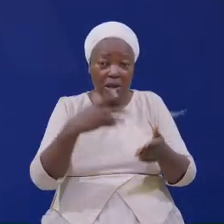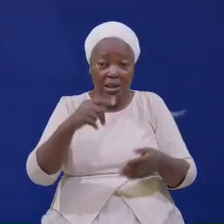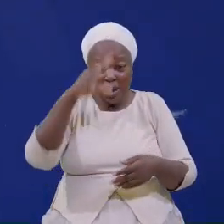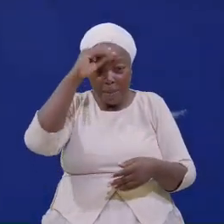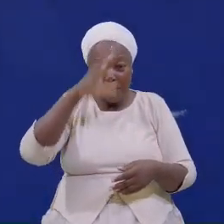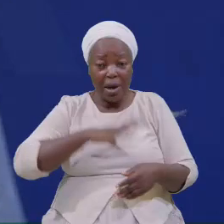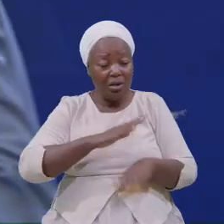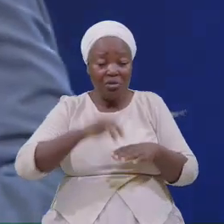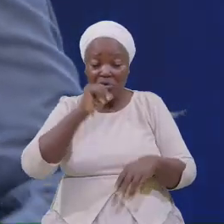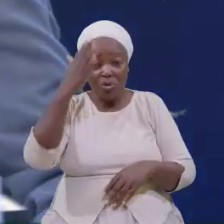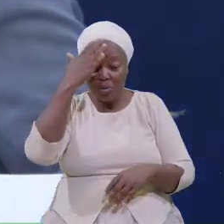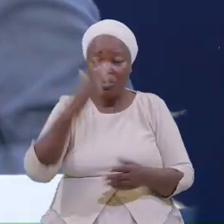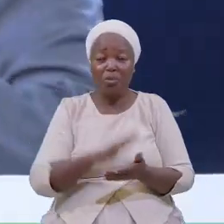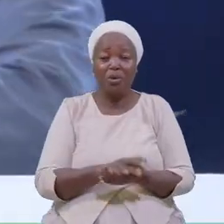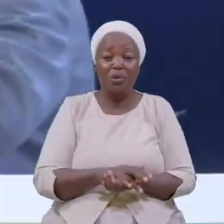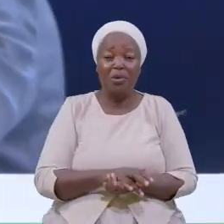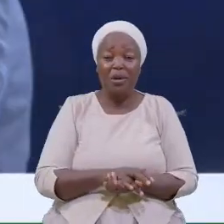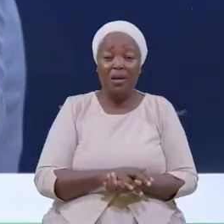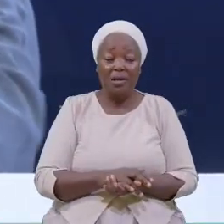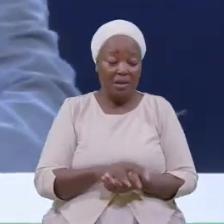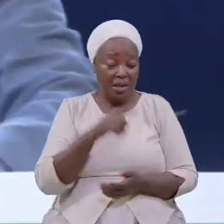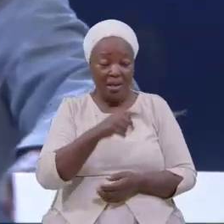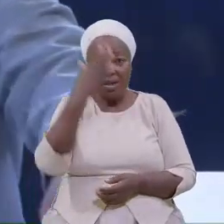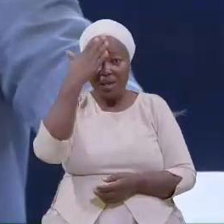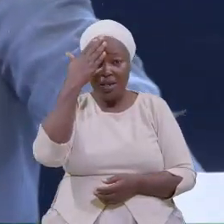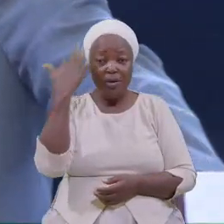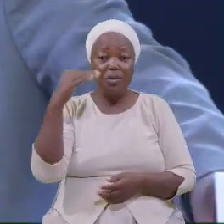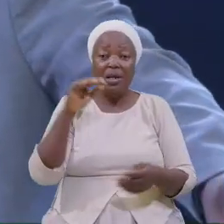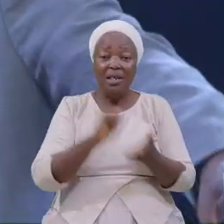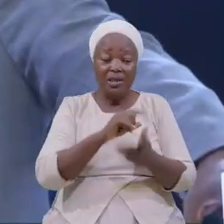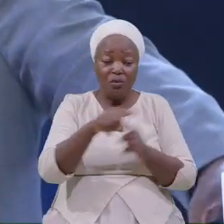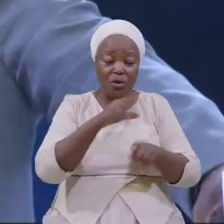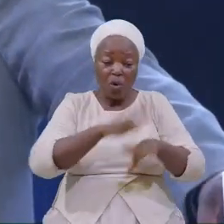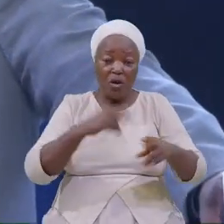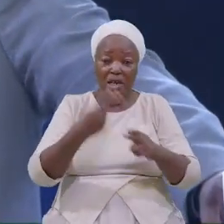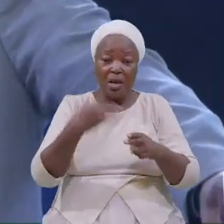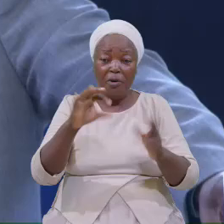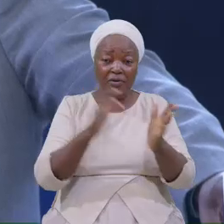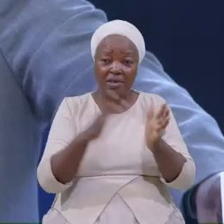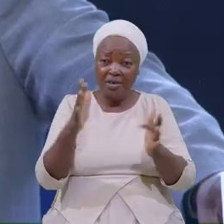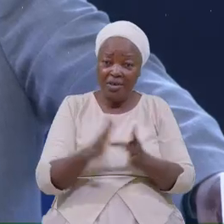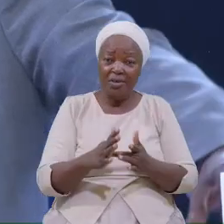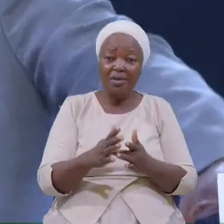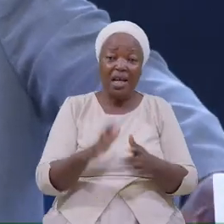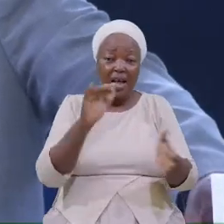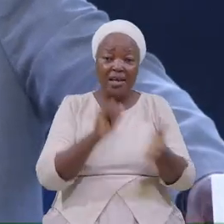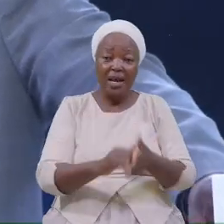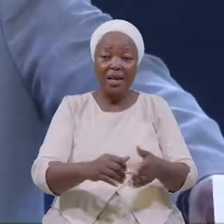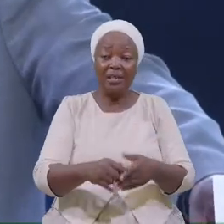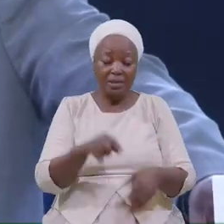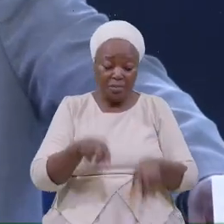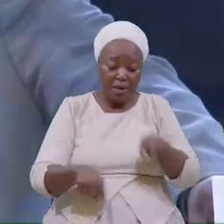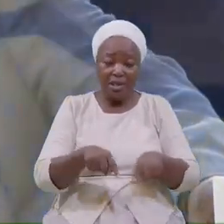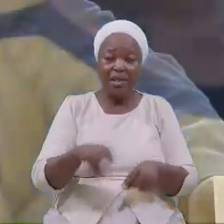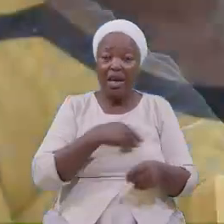know. He knew that when you mention the name of Jesus, that paralysis and